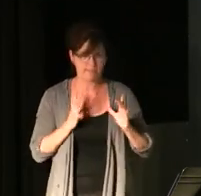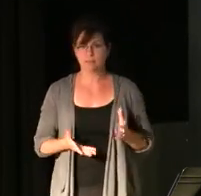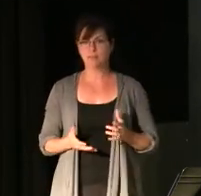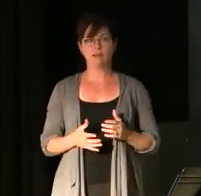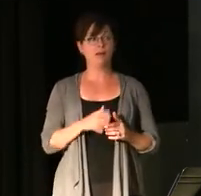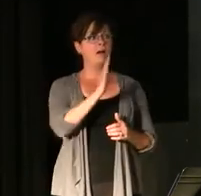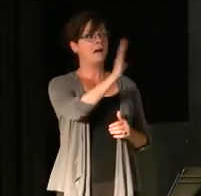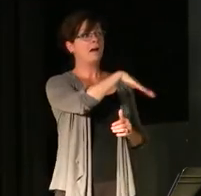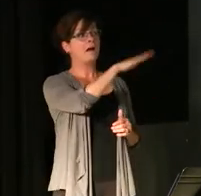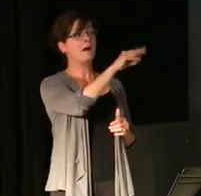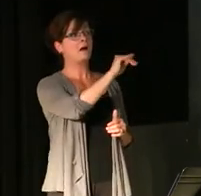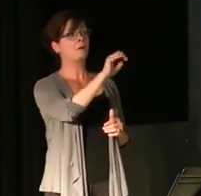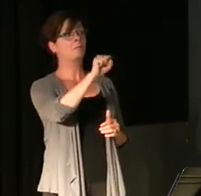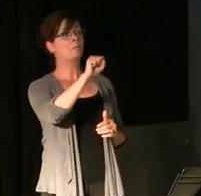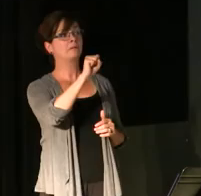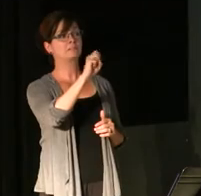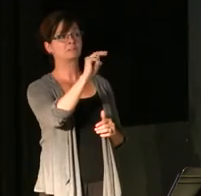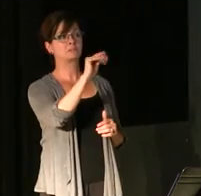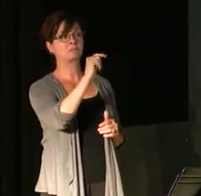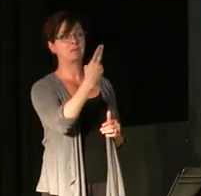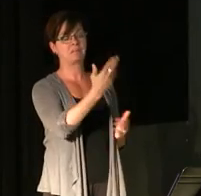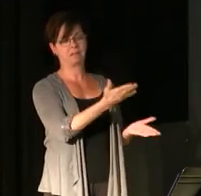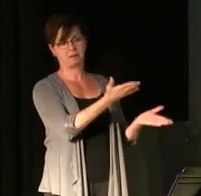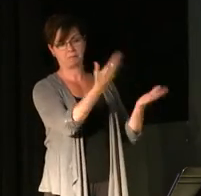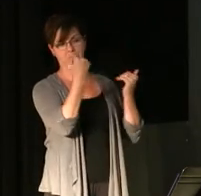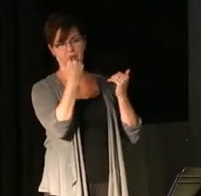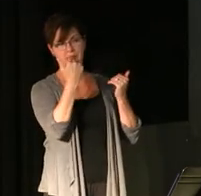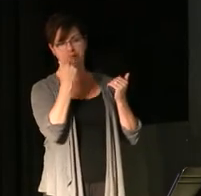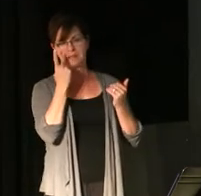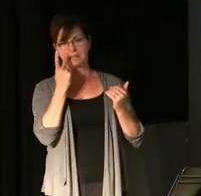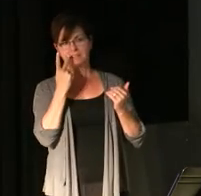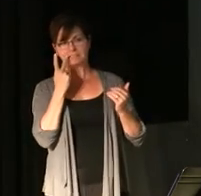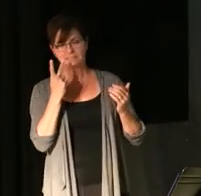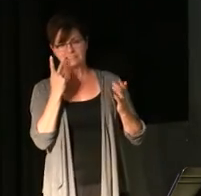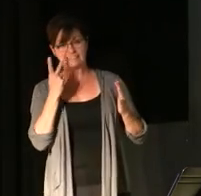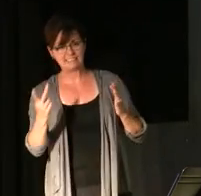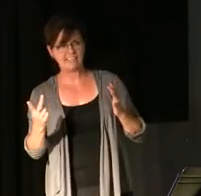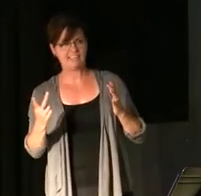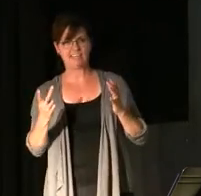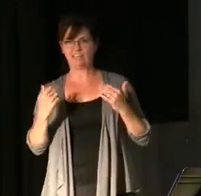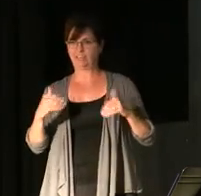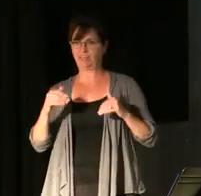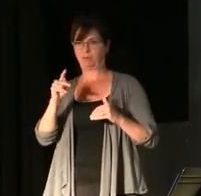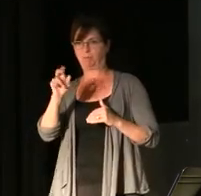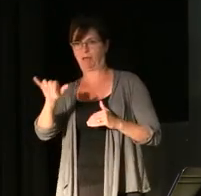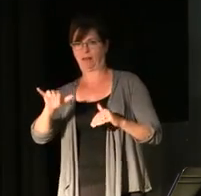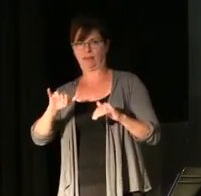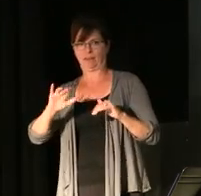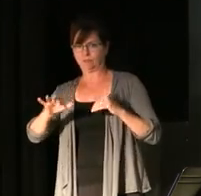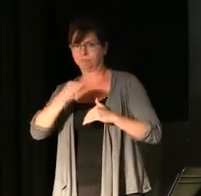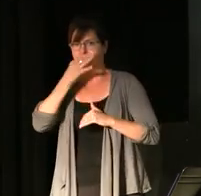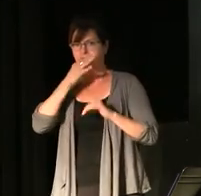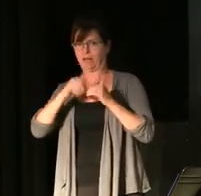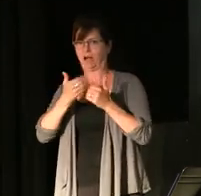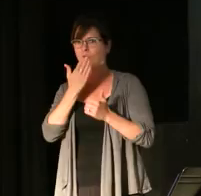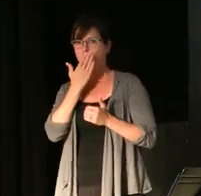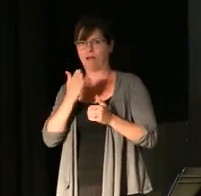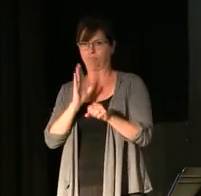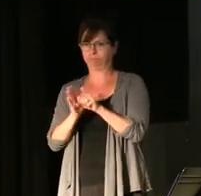Hey, Miss Smith, why don't you come over here and check how well Penny is cutting her food?